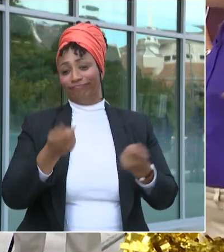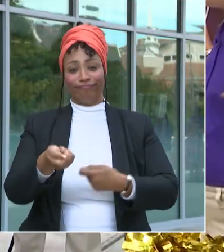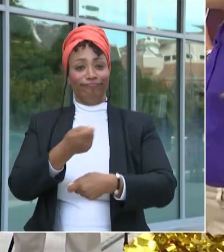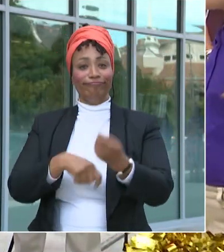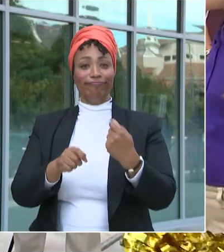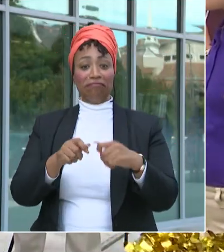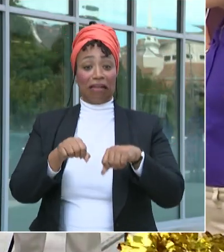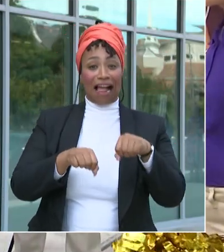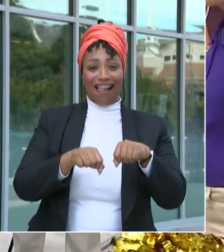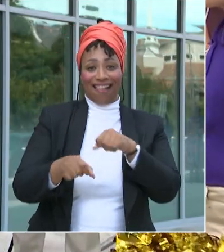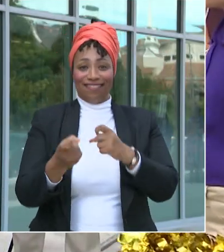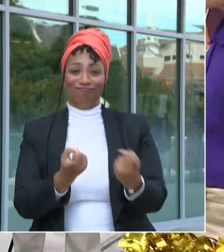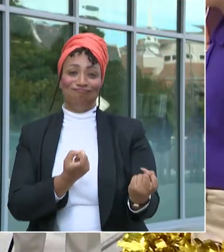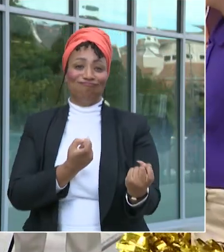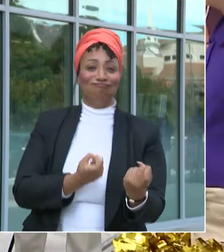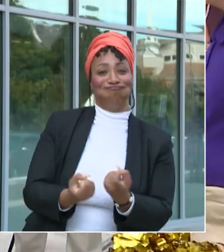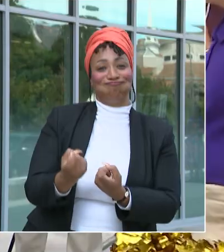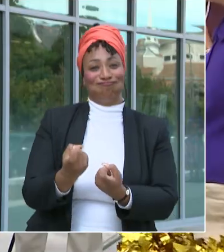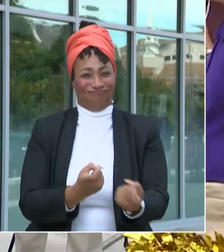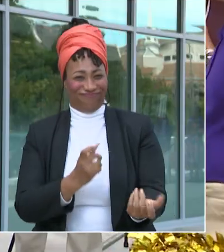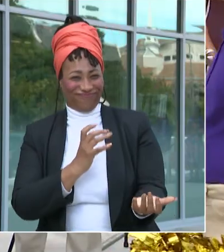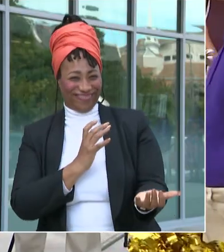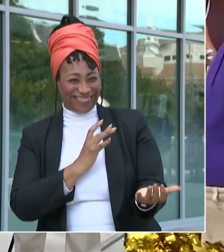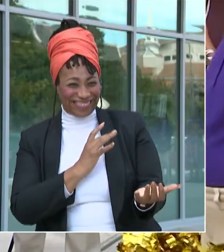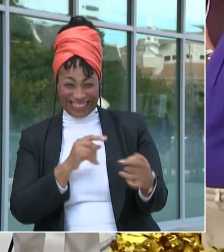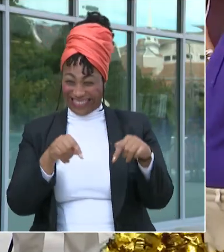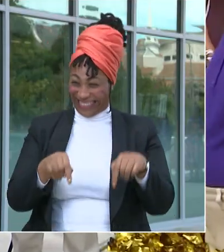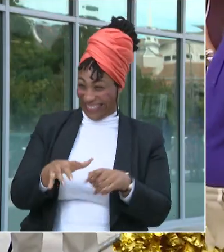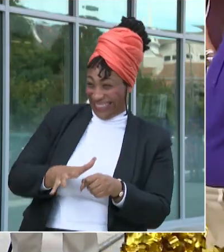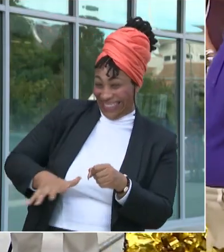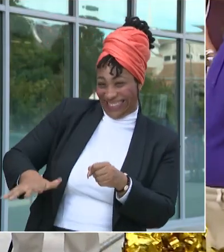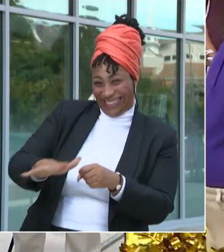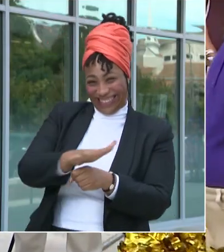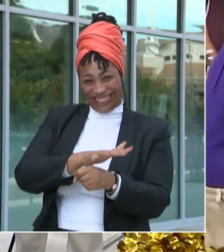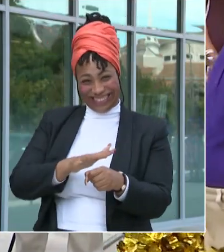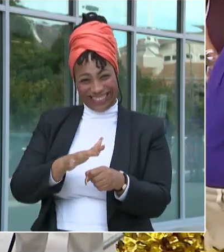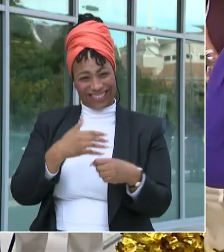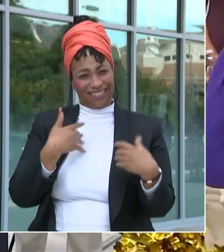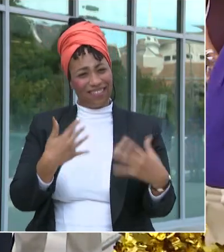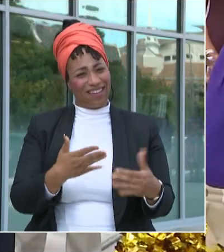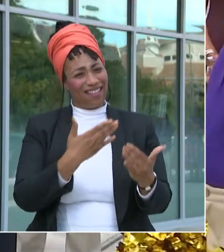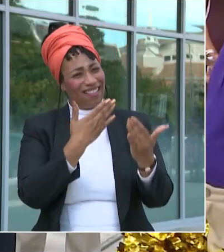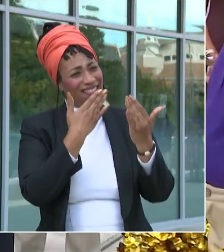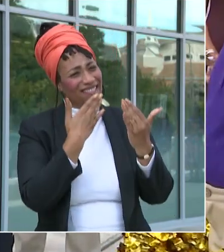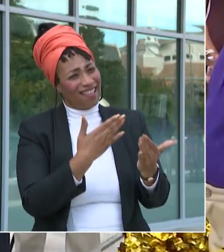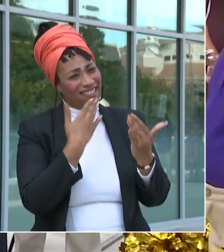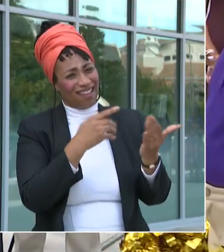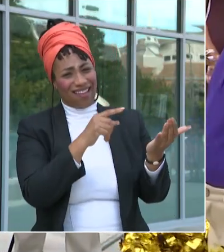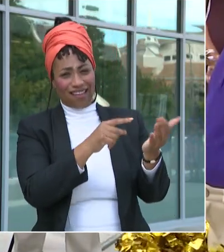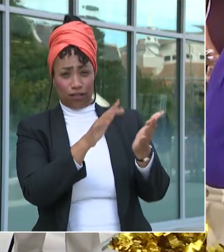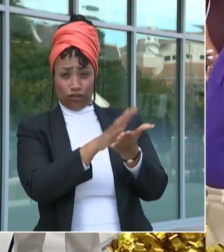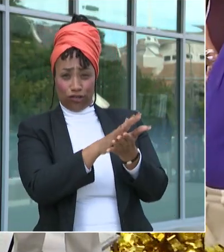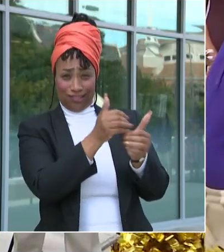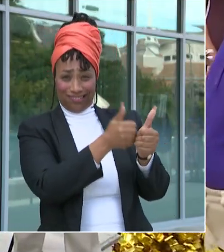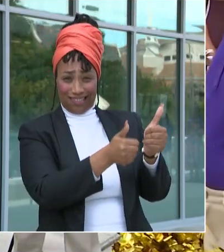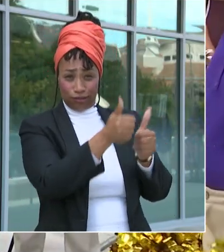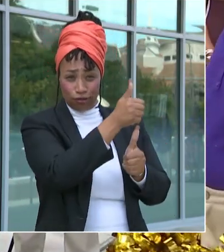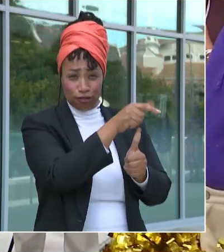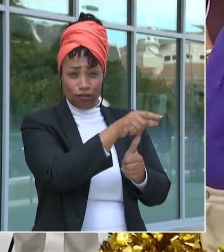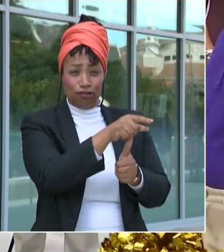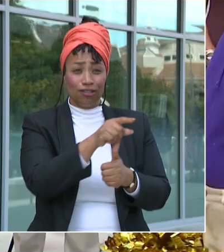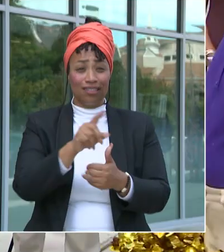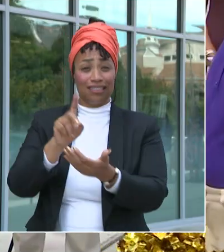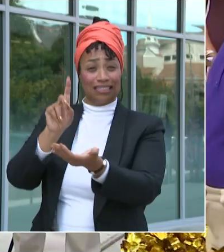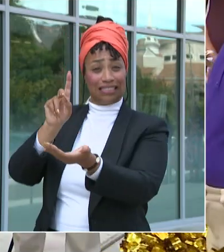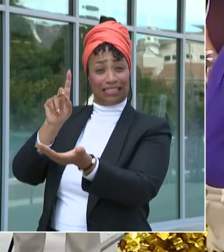project all the way through. And I want to thank Chancellor Farabee and the team from DGS and the construction team, Blue Sky, and all of those who